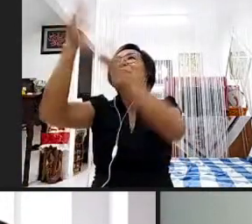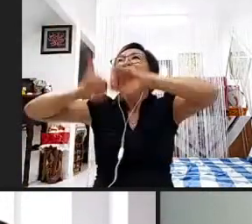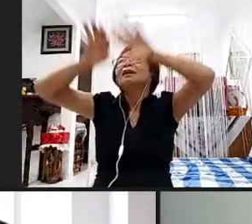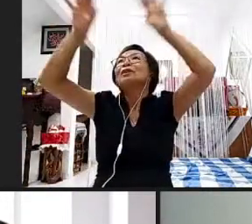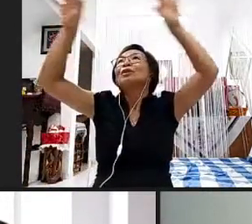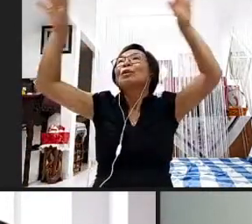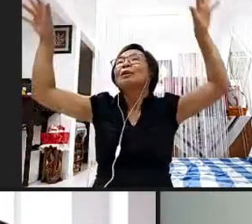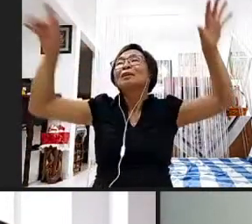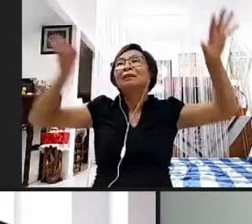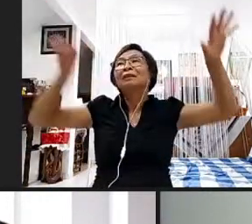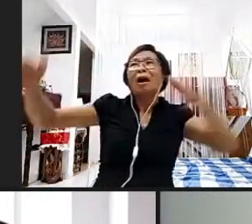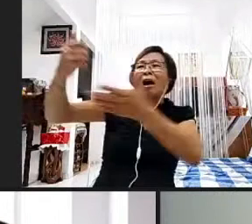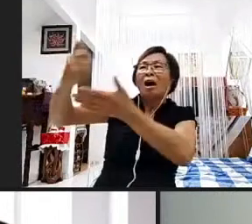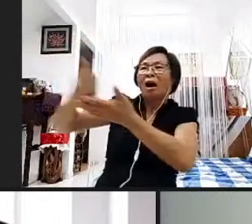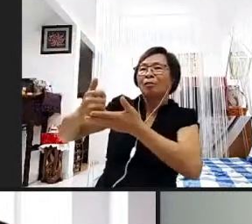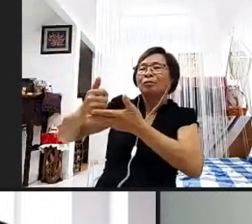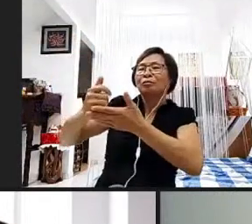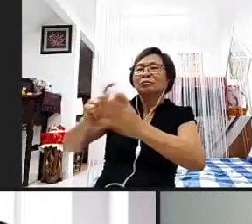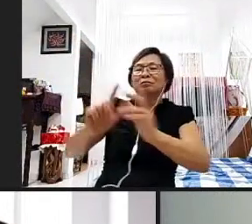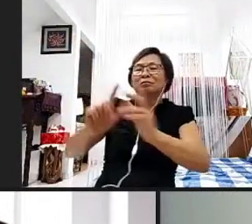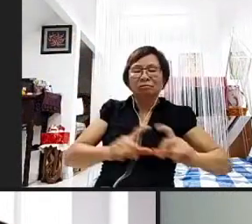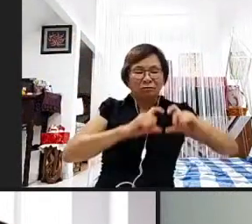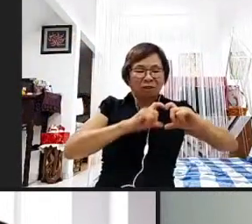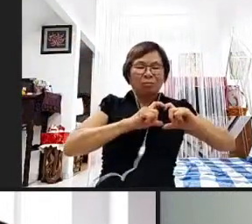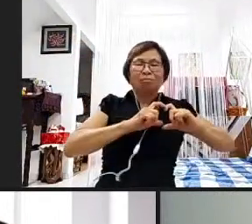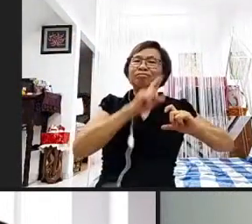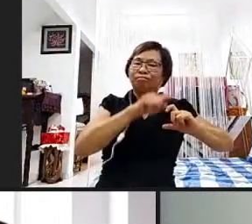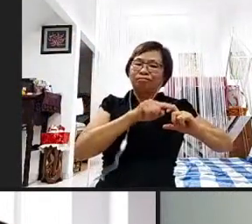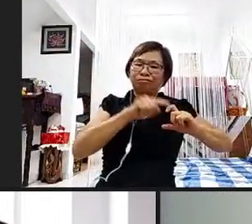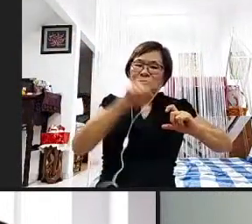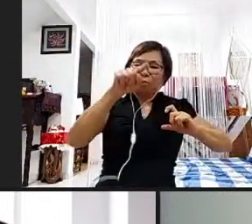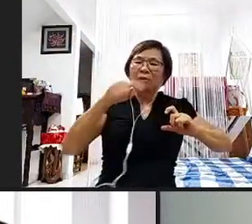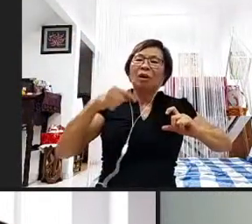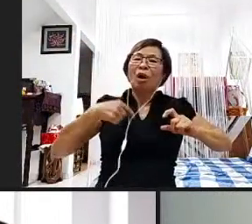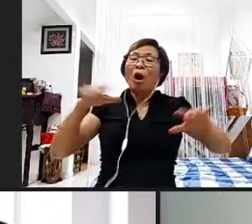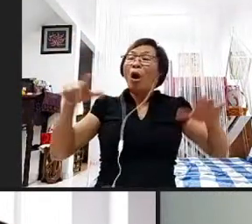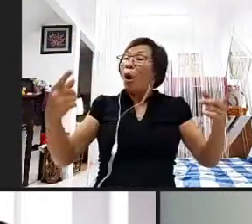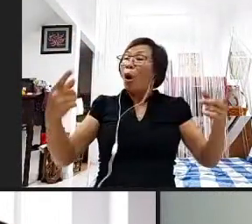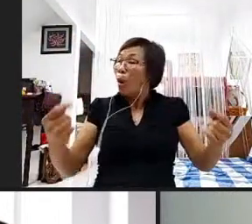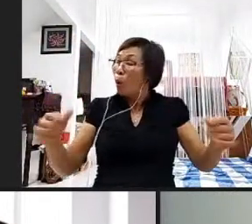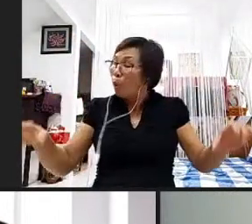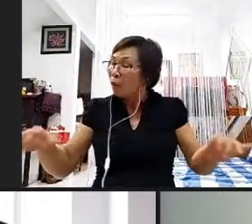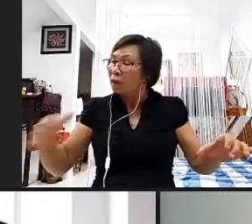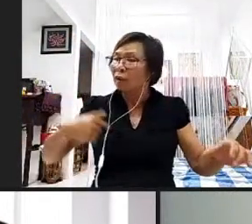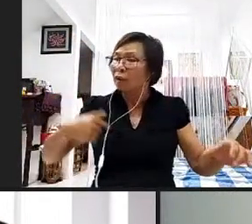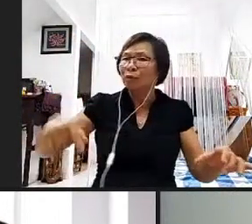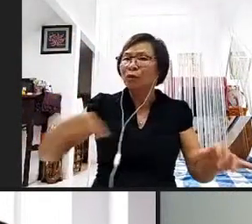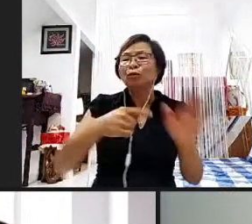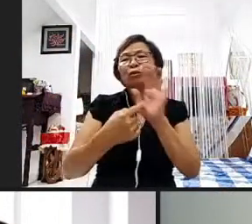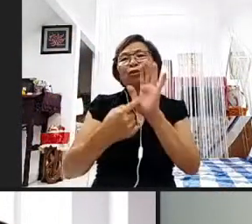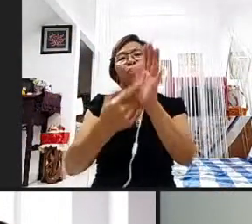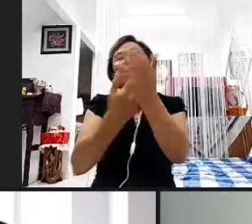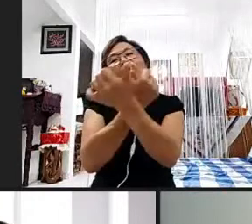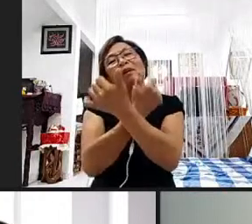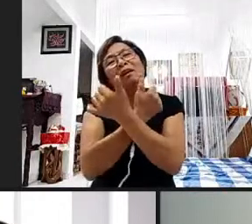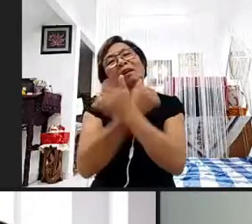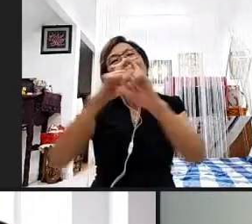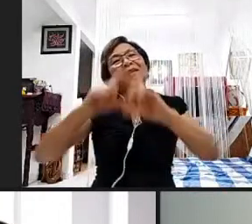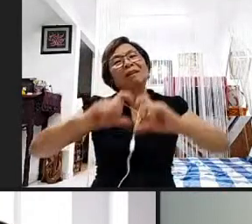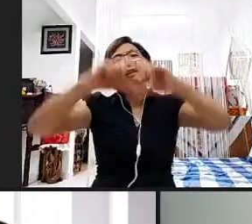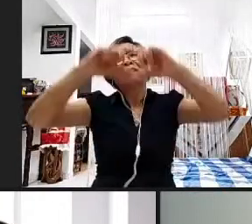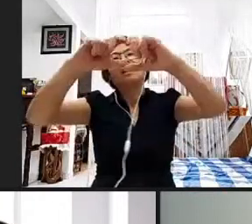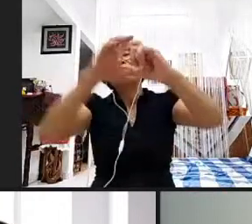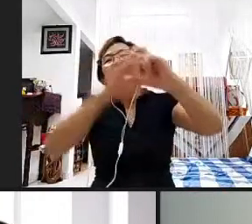help us to set our heart right. May our action reflect your love and compassion. We